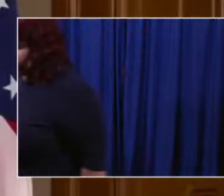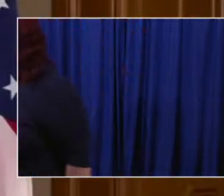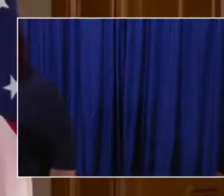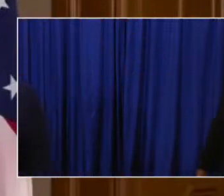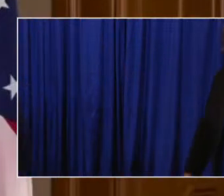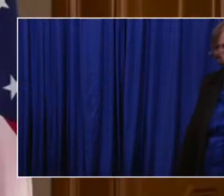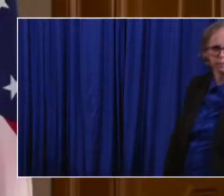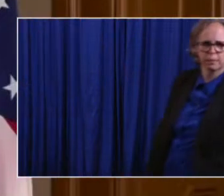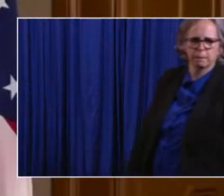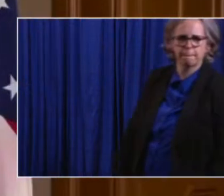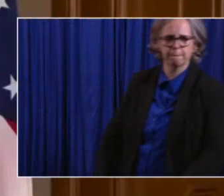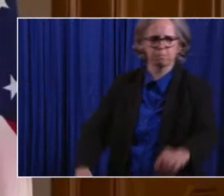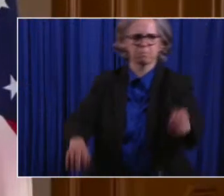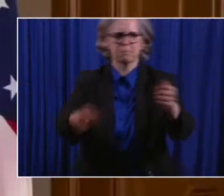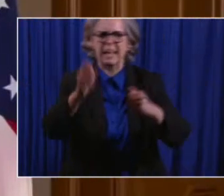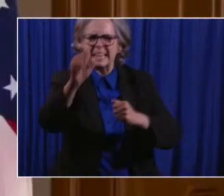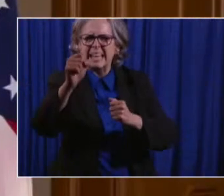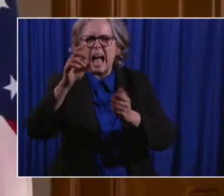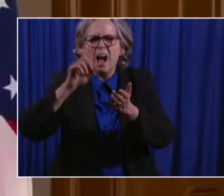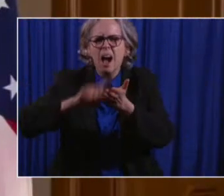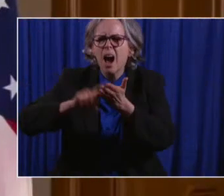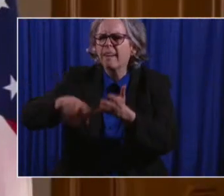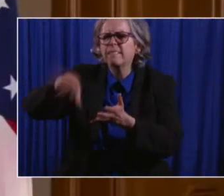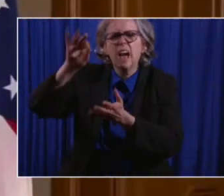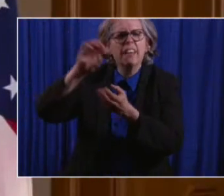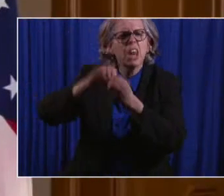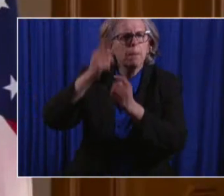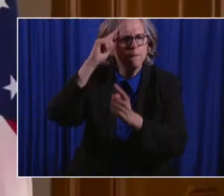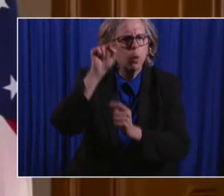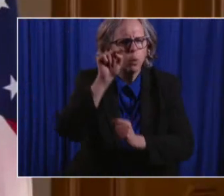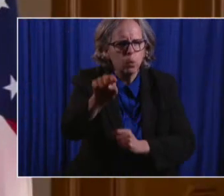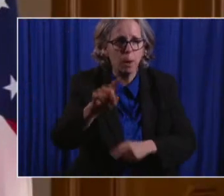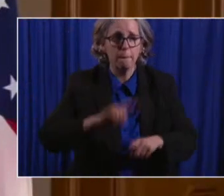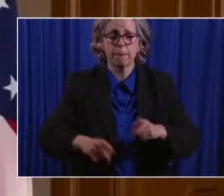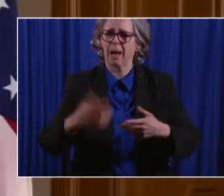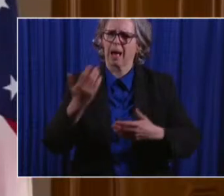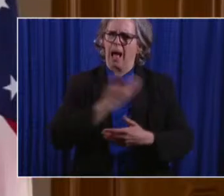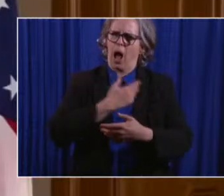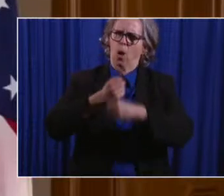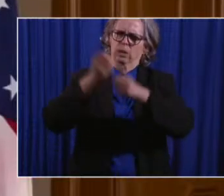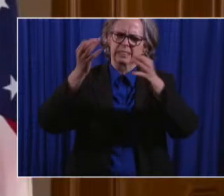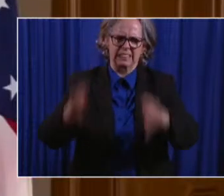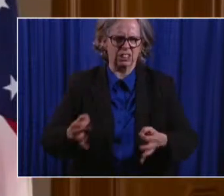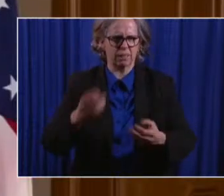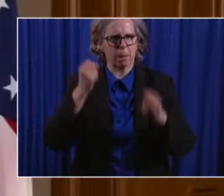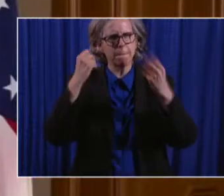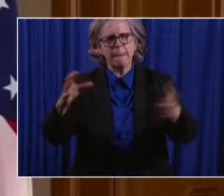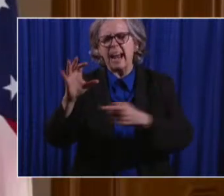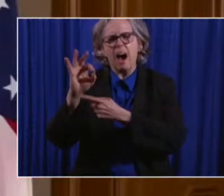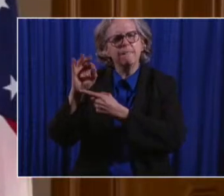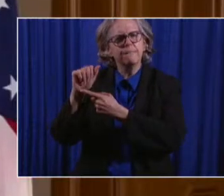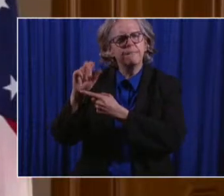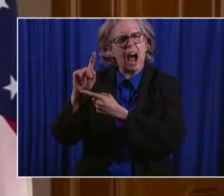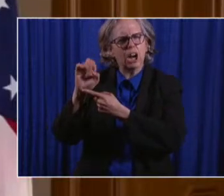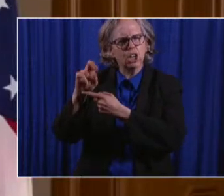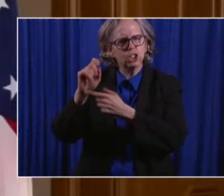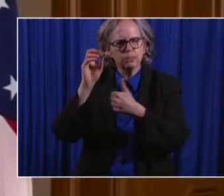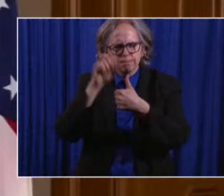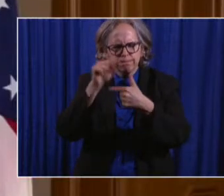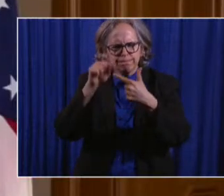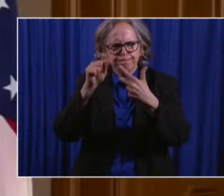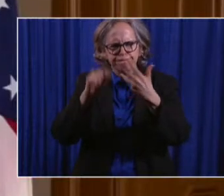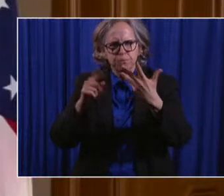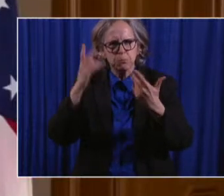the jobs, how long those jobs will last. And, we know that, we are competing against